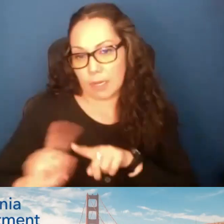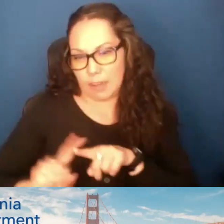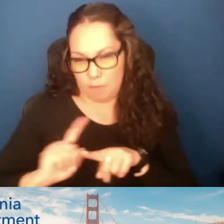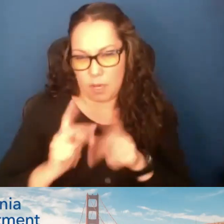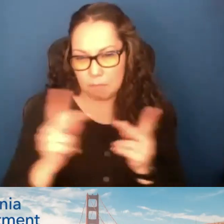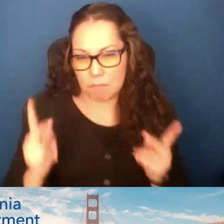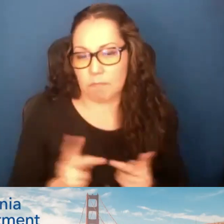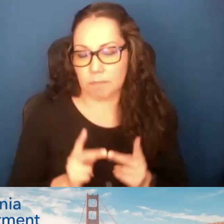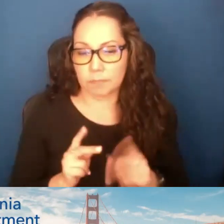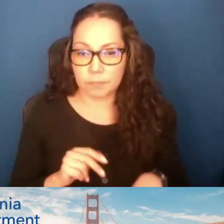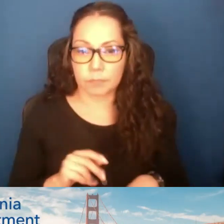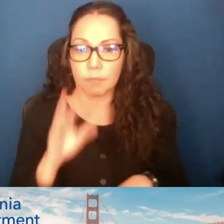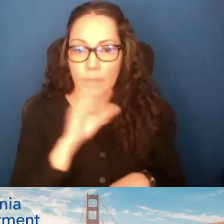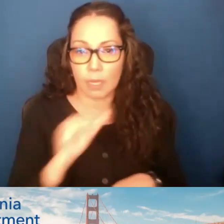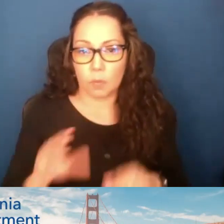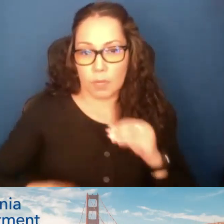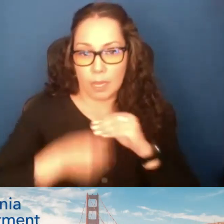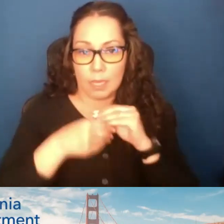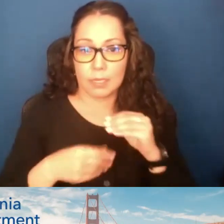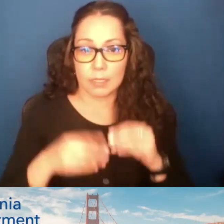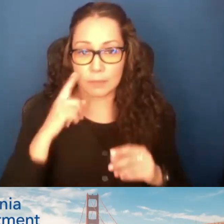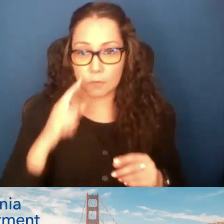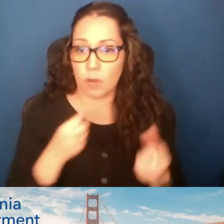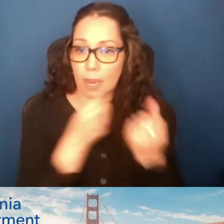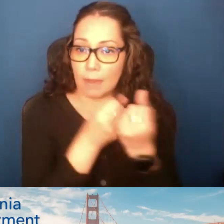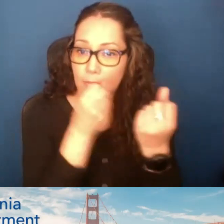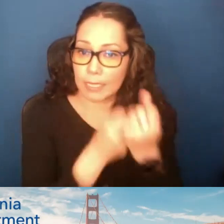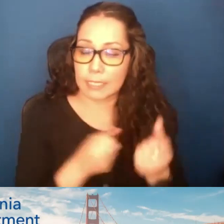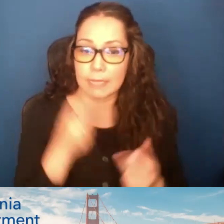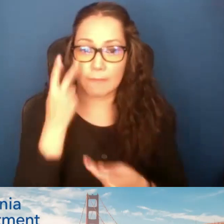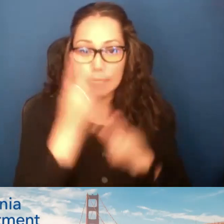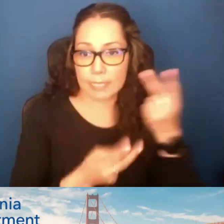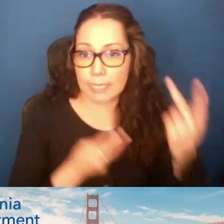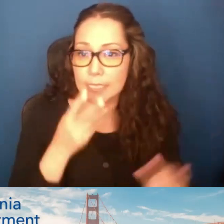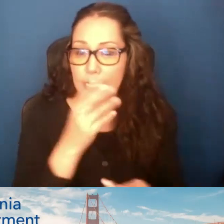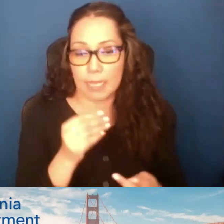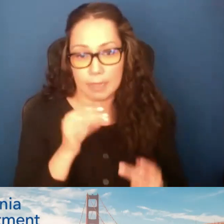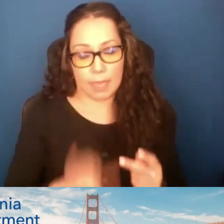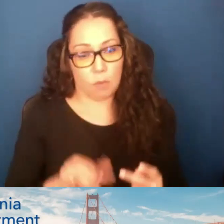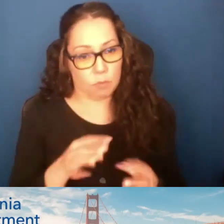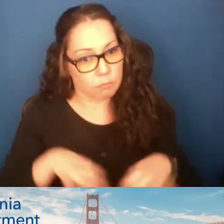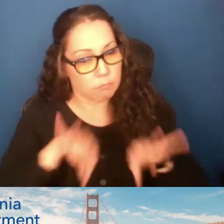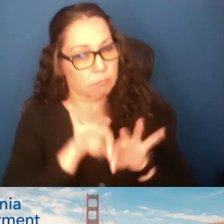also added an additional category for advocacy visits, which again was a key recommendation that we heard from the last